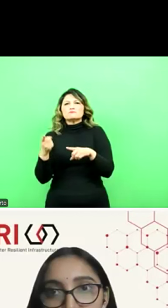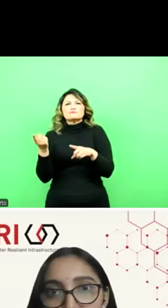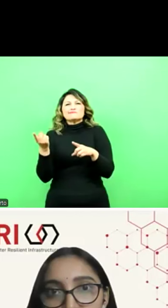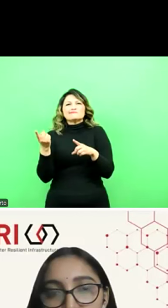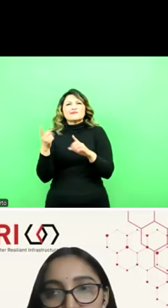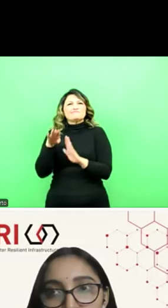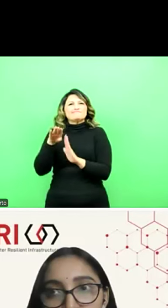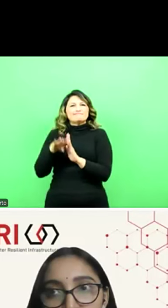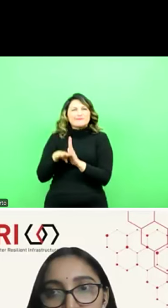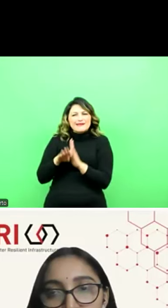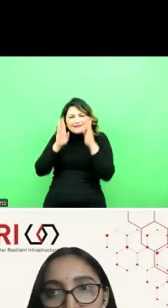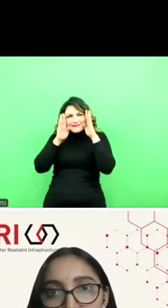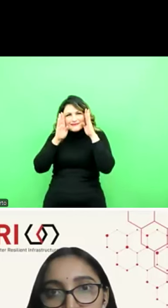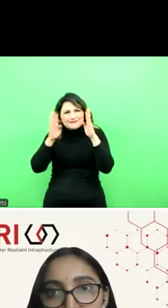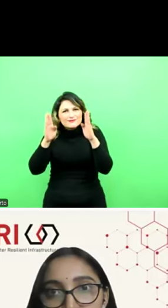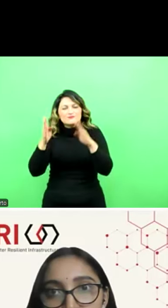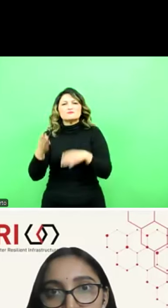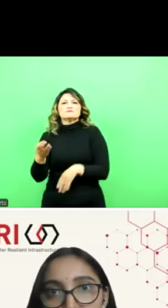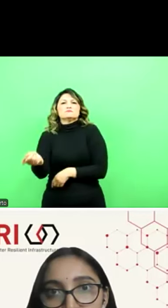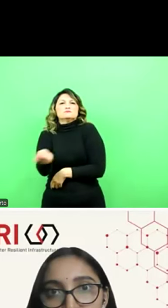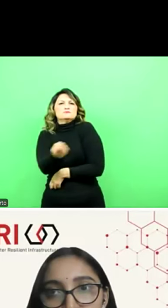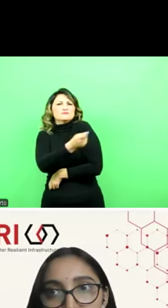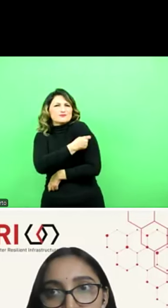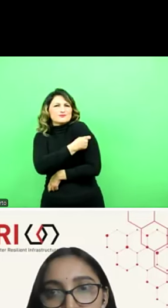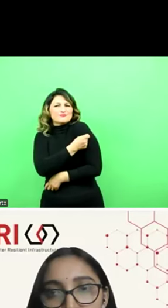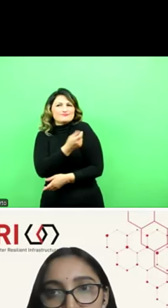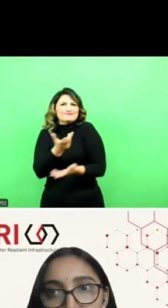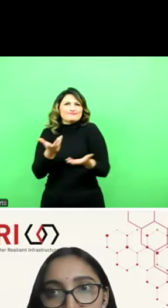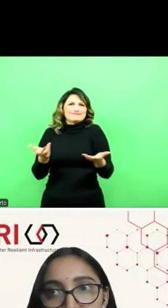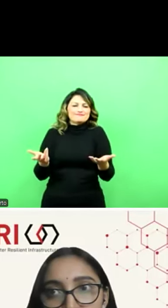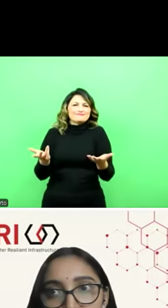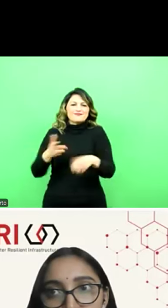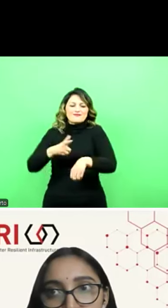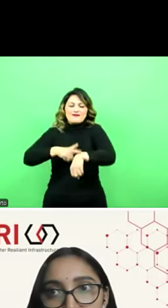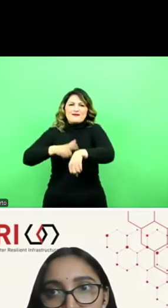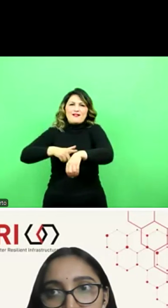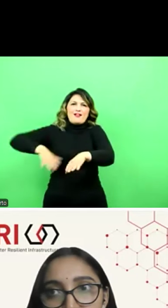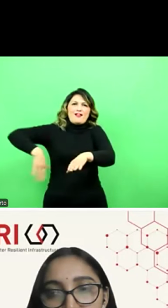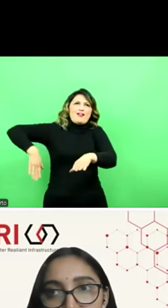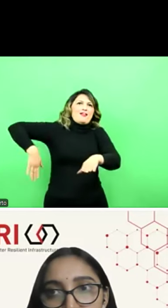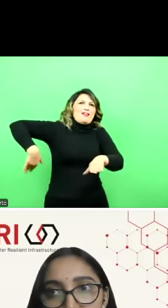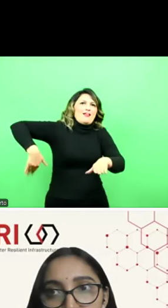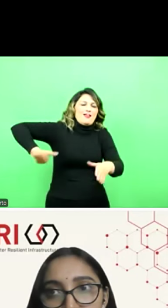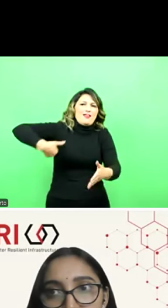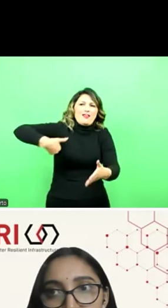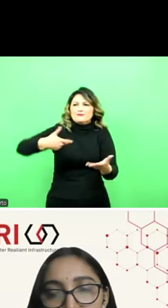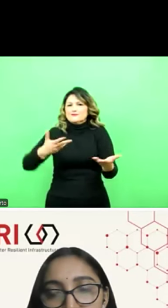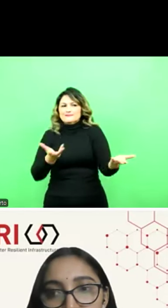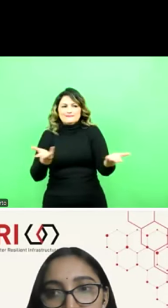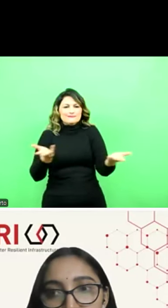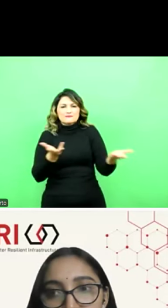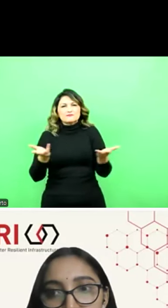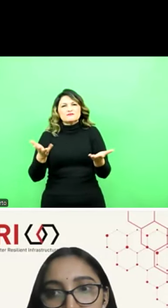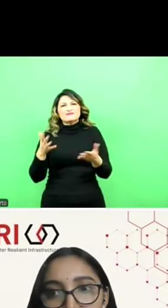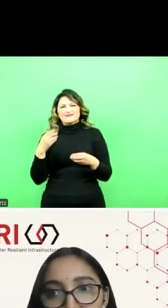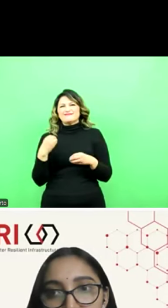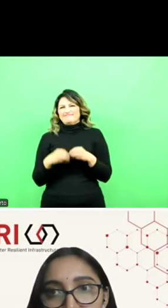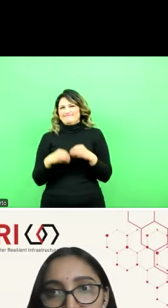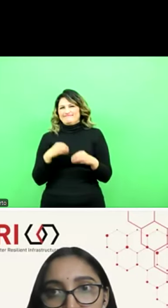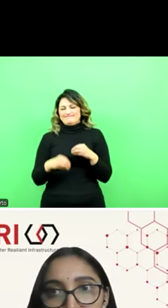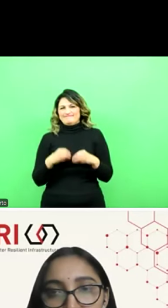The second level of impact is on hospital operations. So when you have disasters, and then so there is a need for